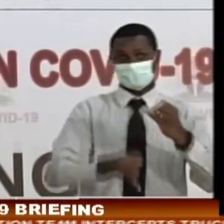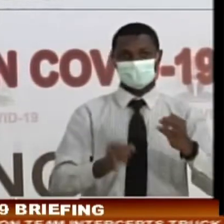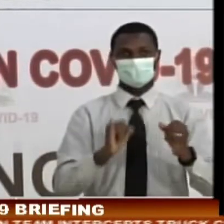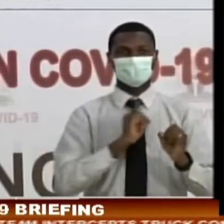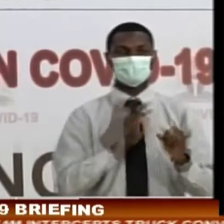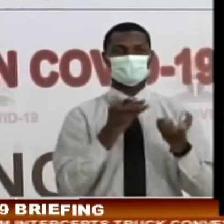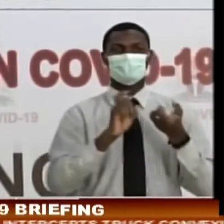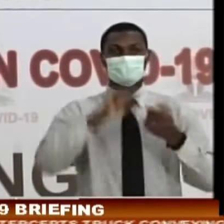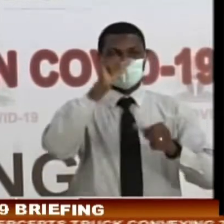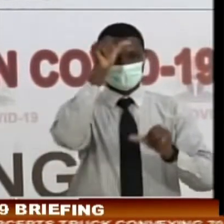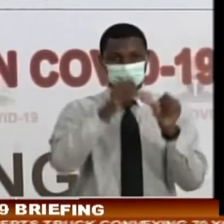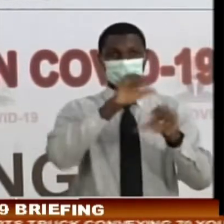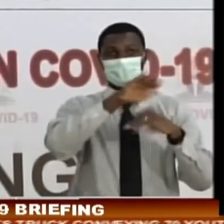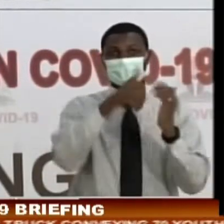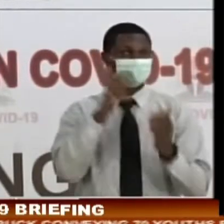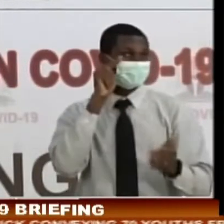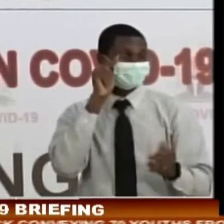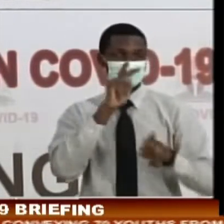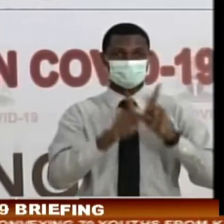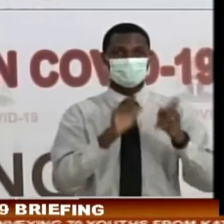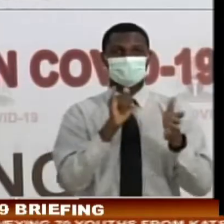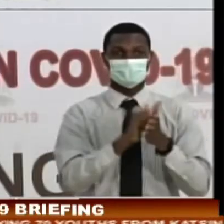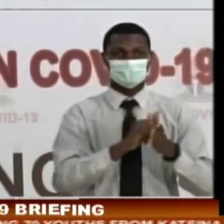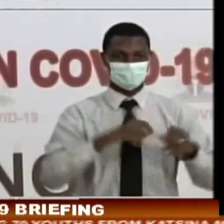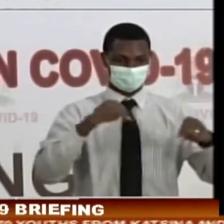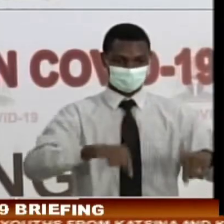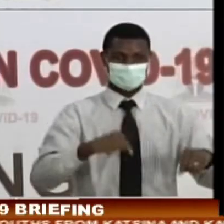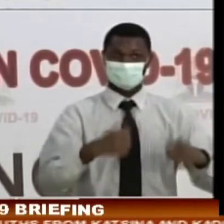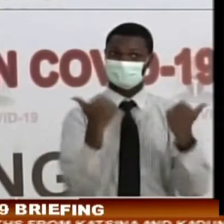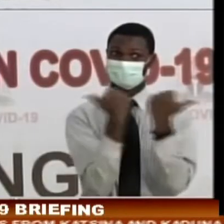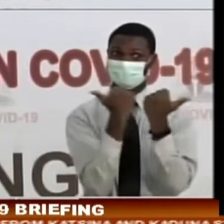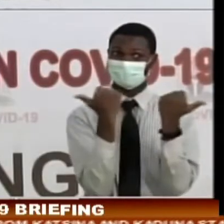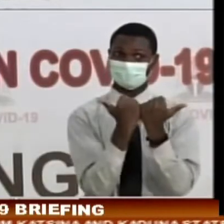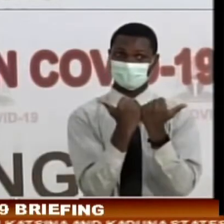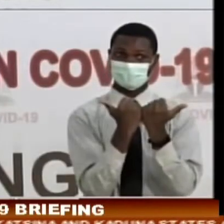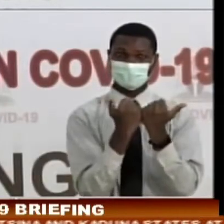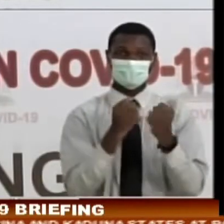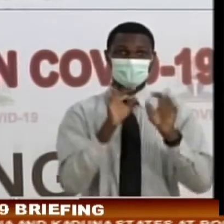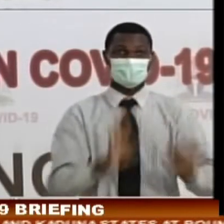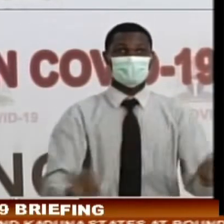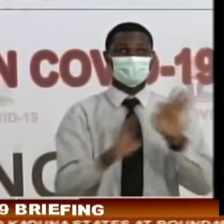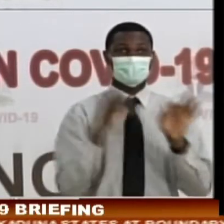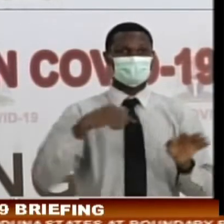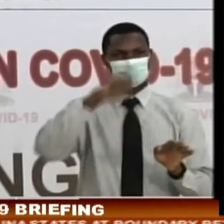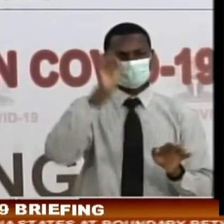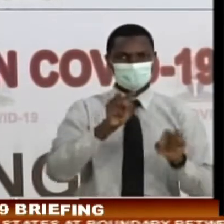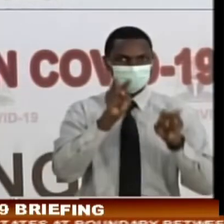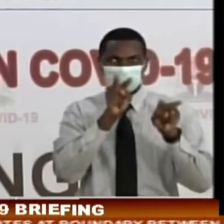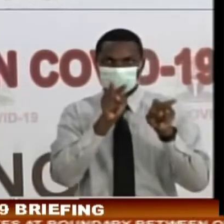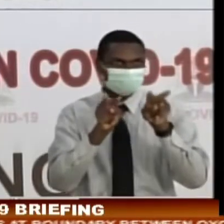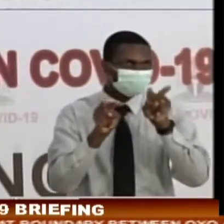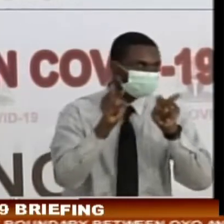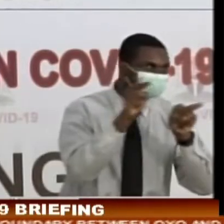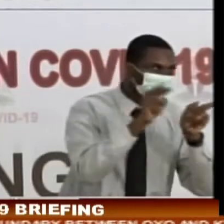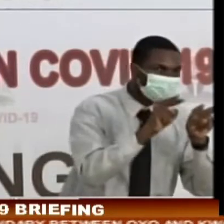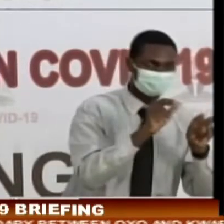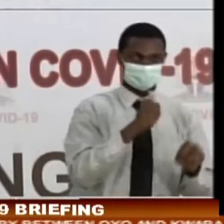Nigerians that in this battle vigilance is required